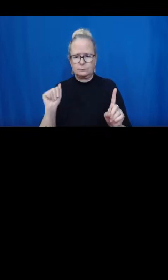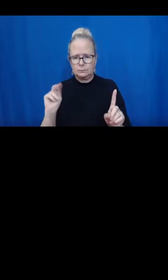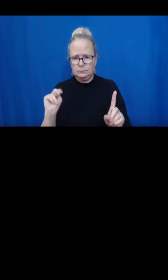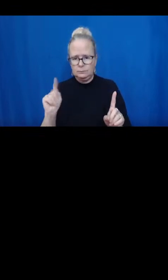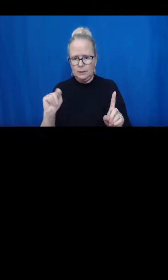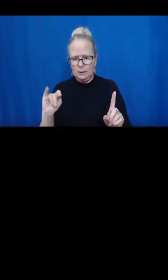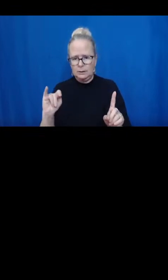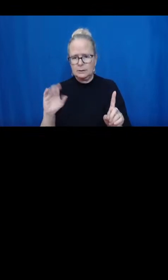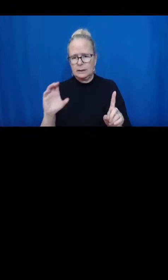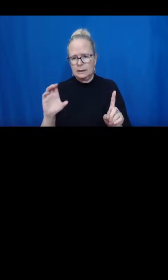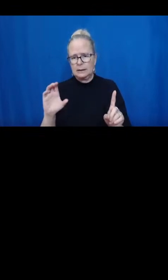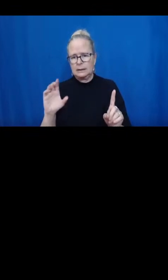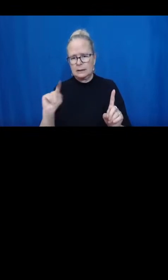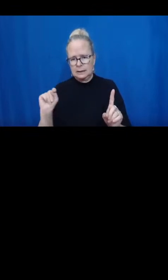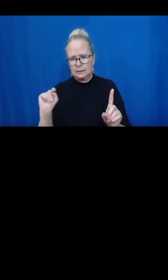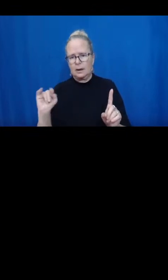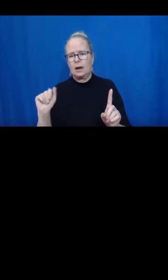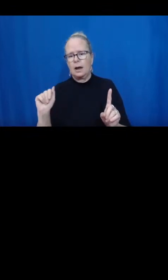asking for